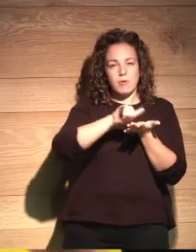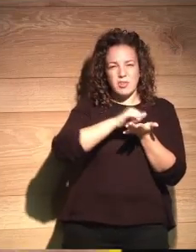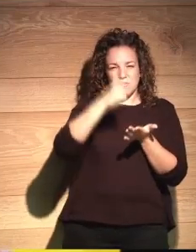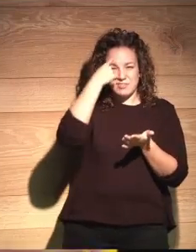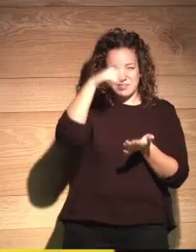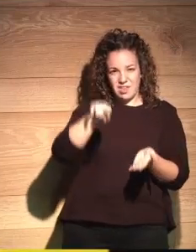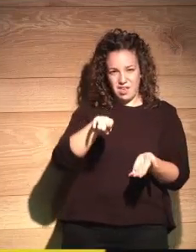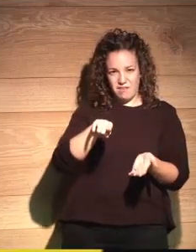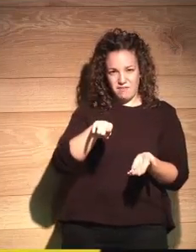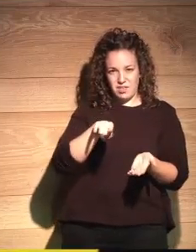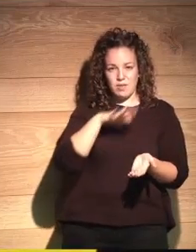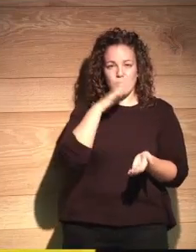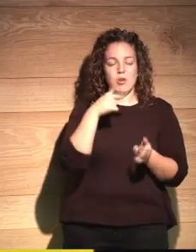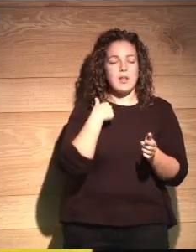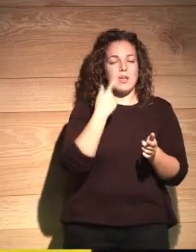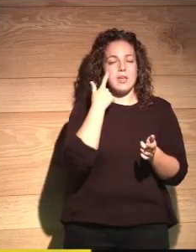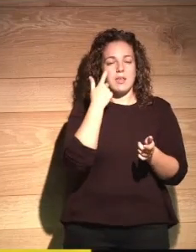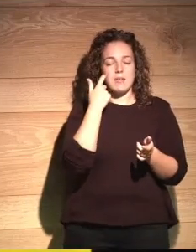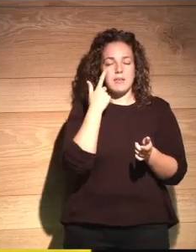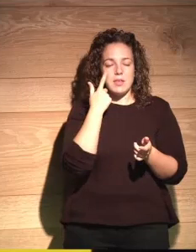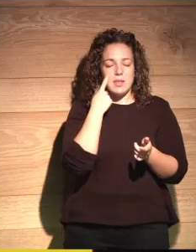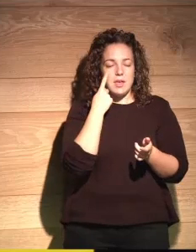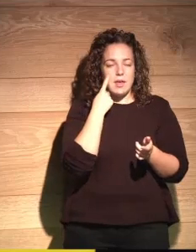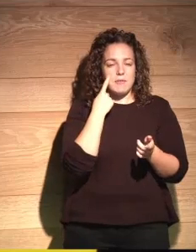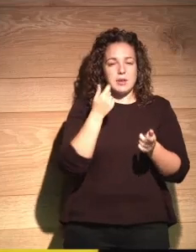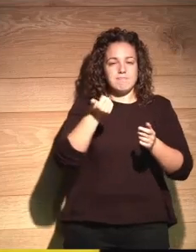knows perfectly well how to extract